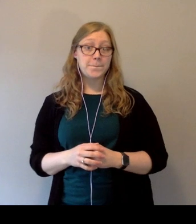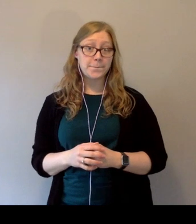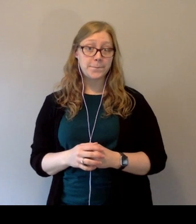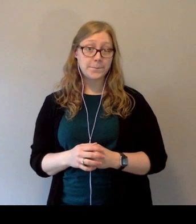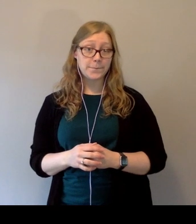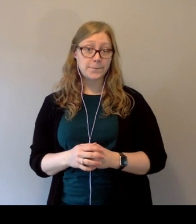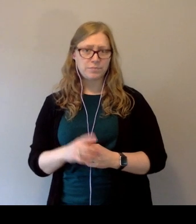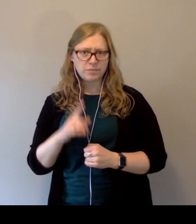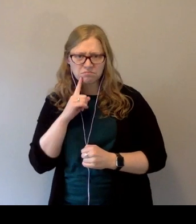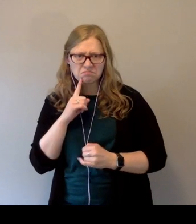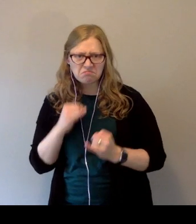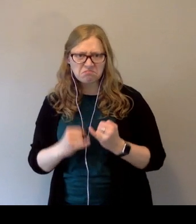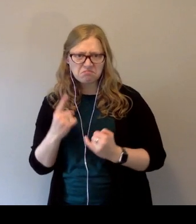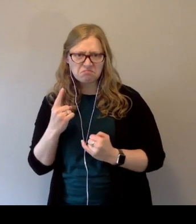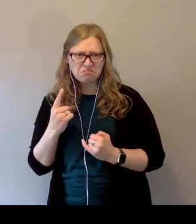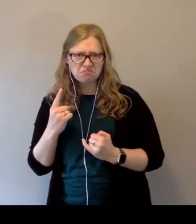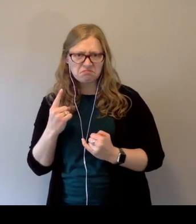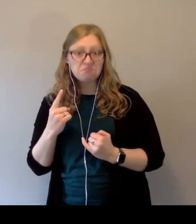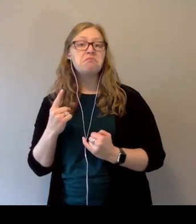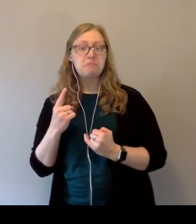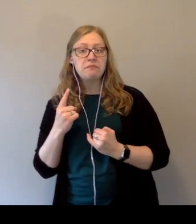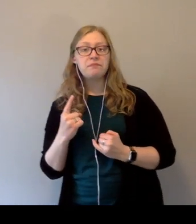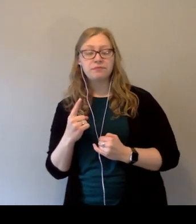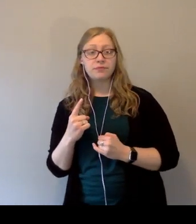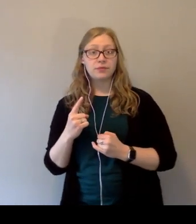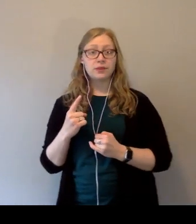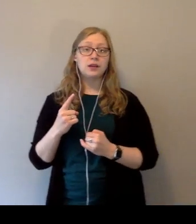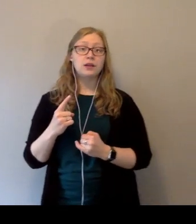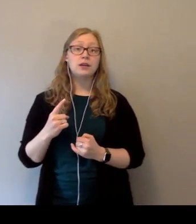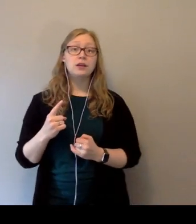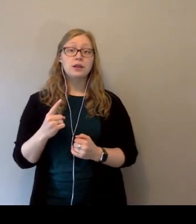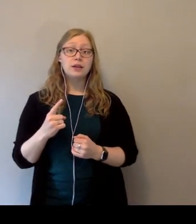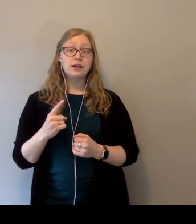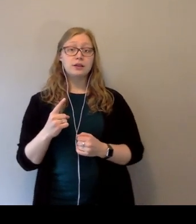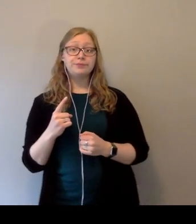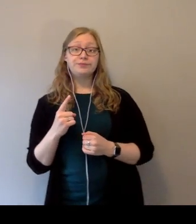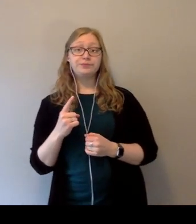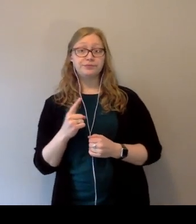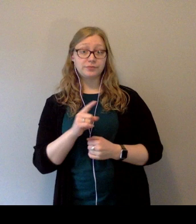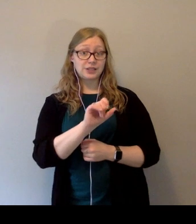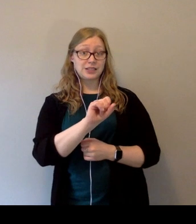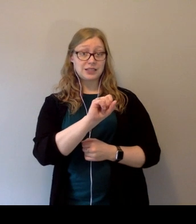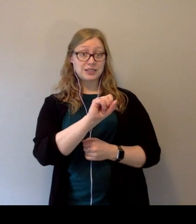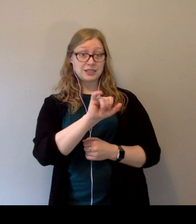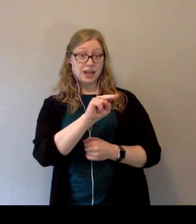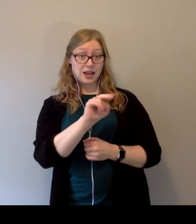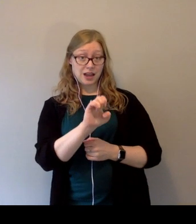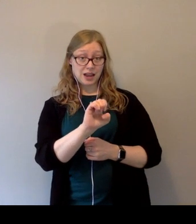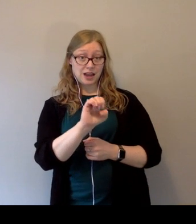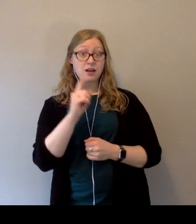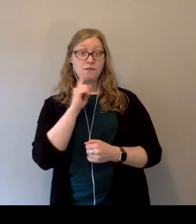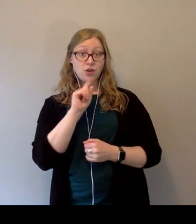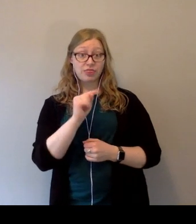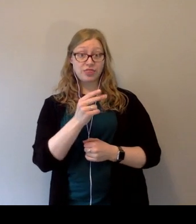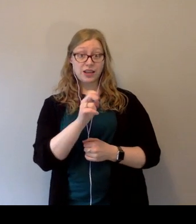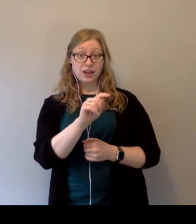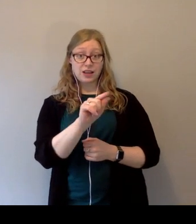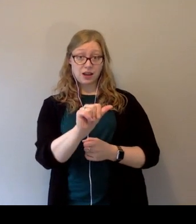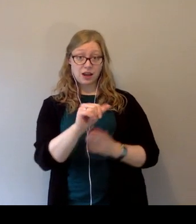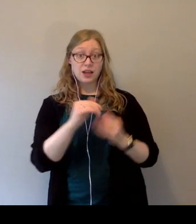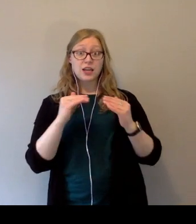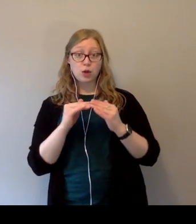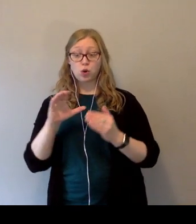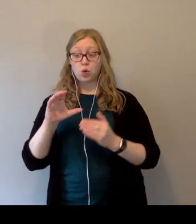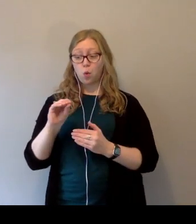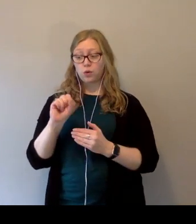I think it's the last one, is the sine of theta equals the cosine of 3 theta plus